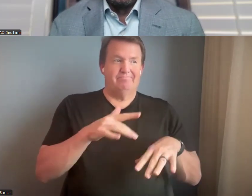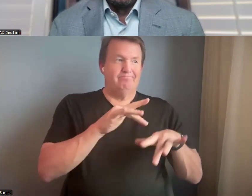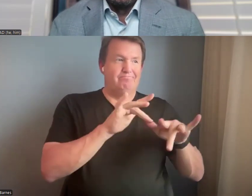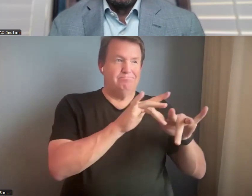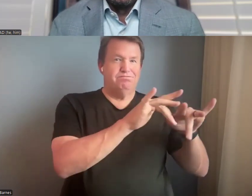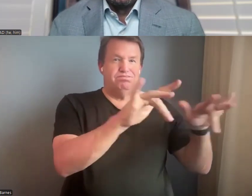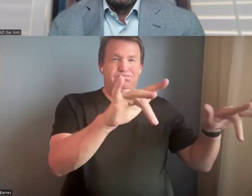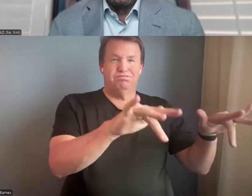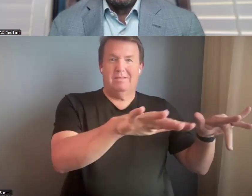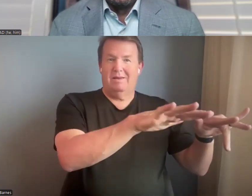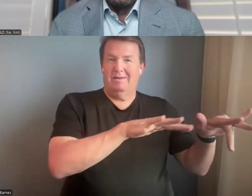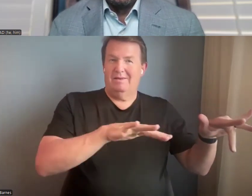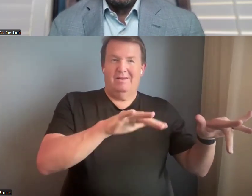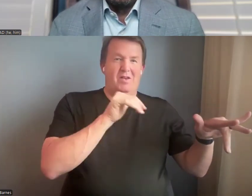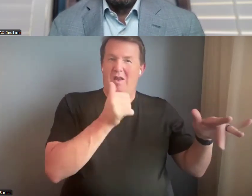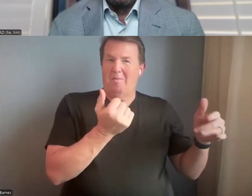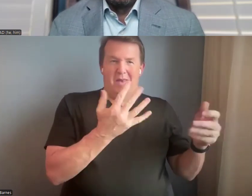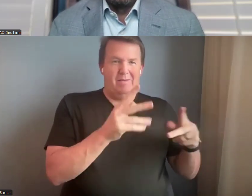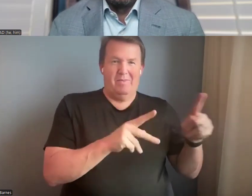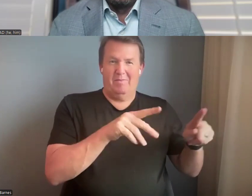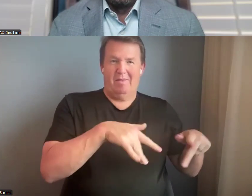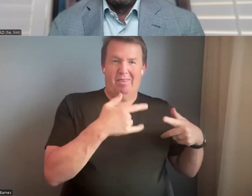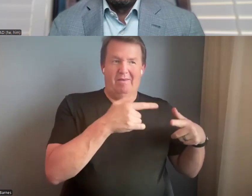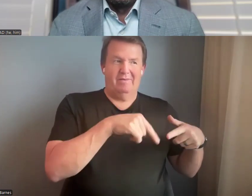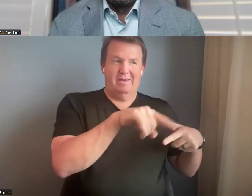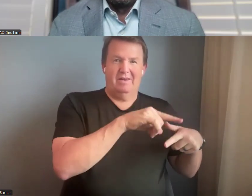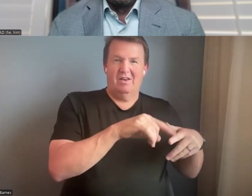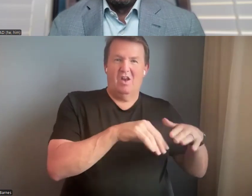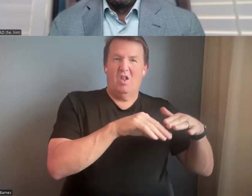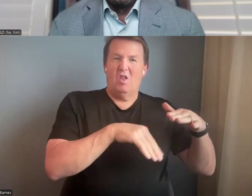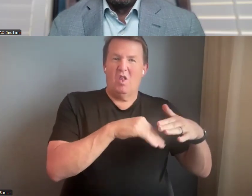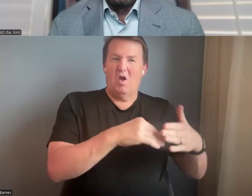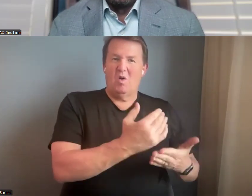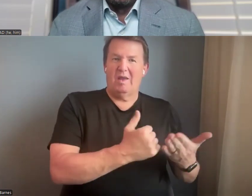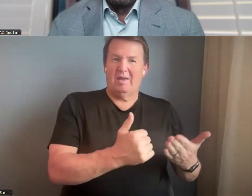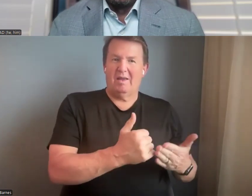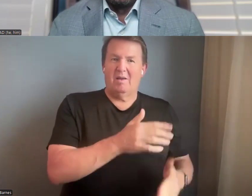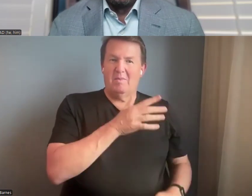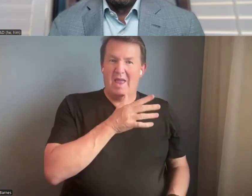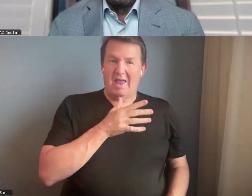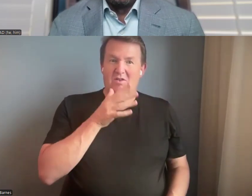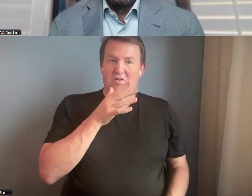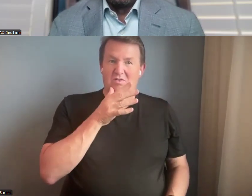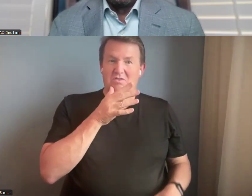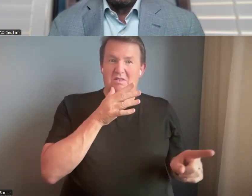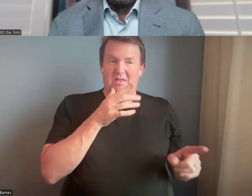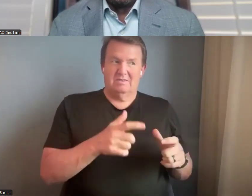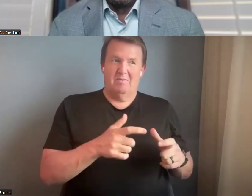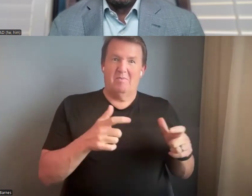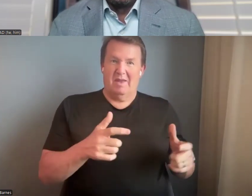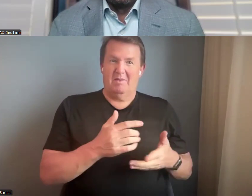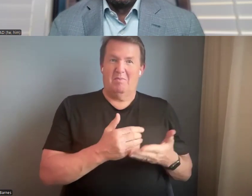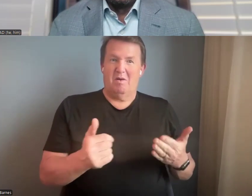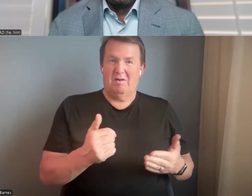disenfranchised in my community, low income, agricultural is a big industry in